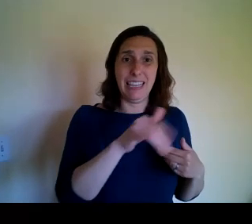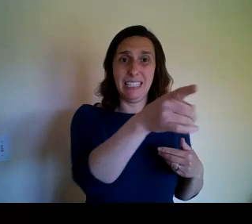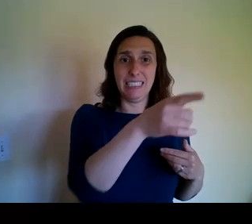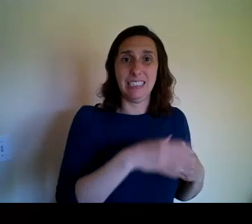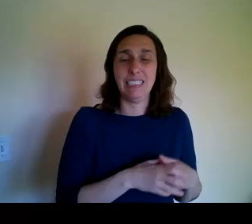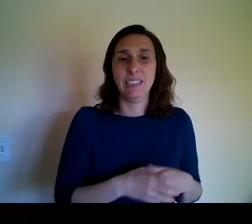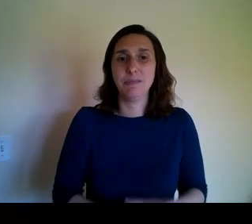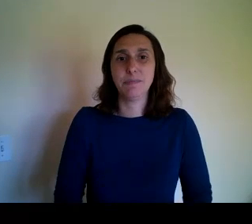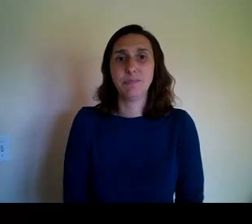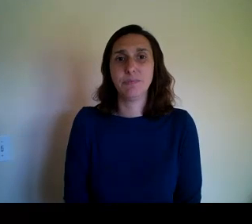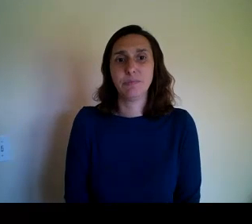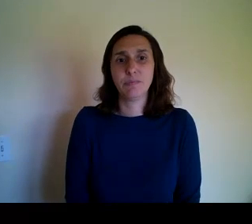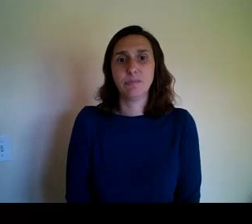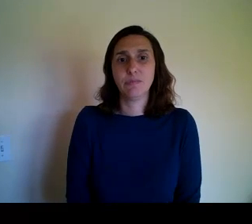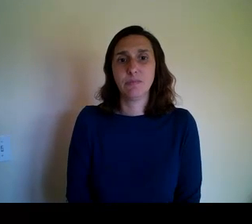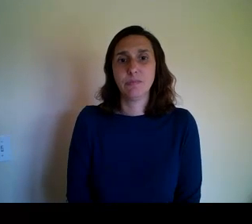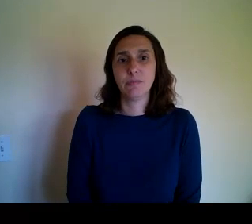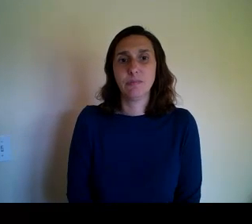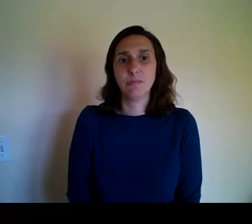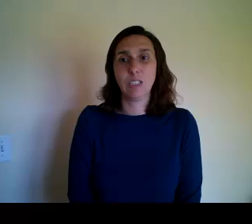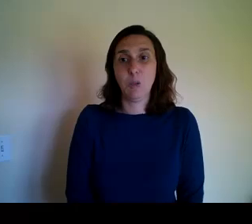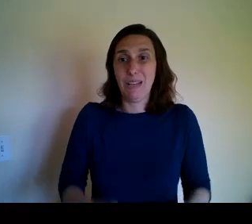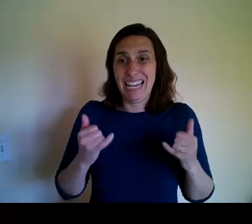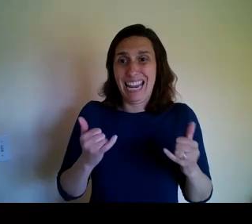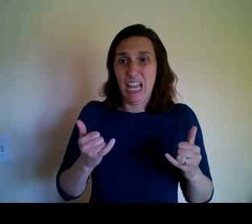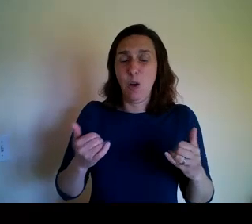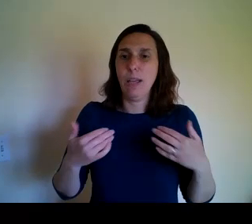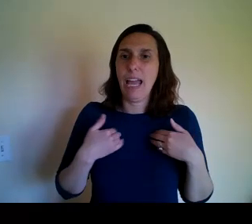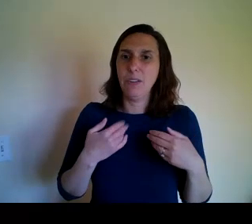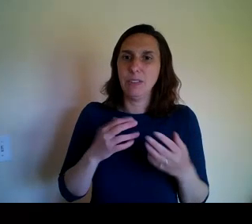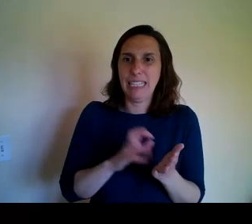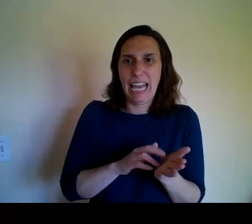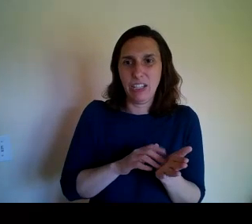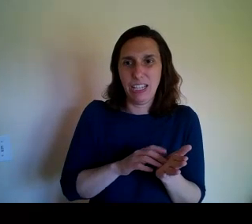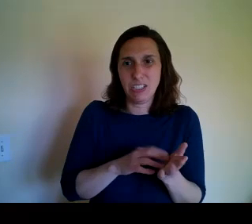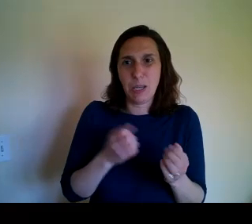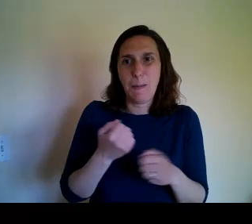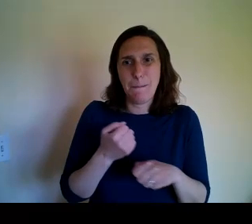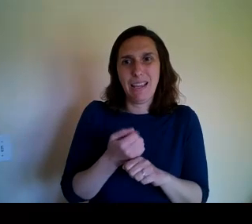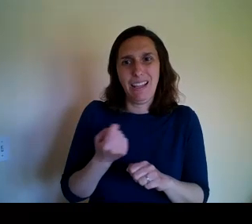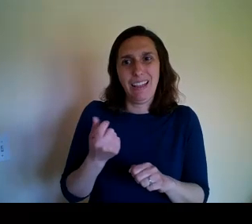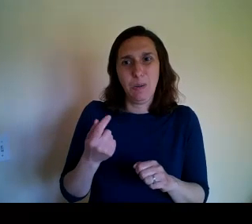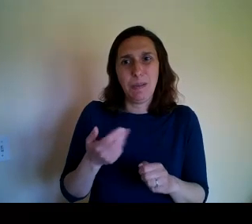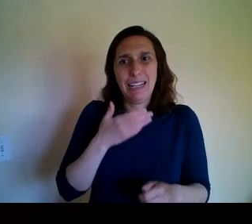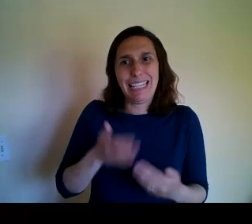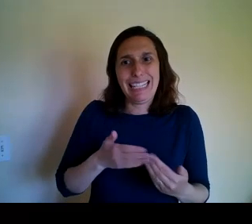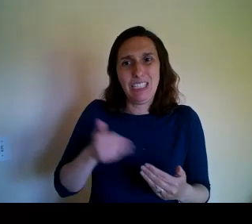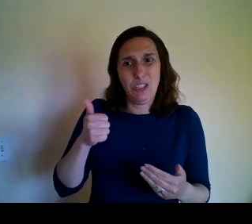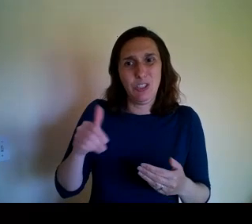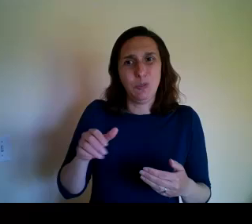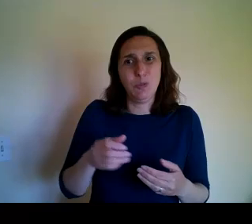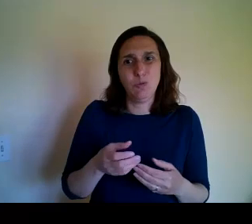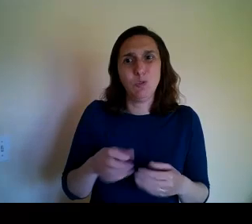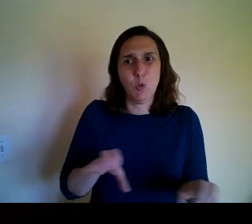Now, calculators have made it slightly easier for us to do some of these